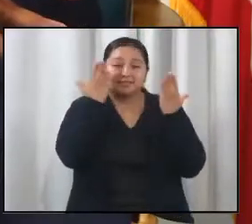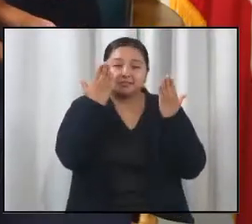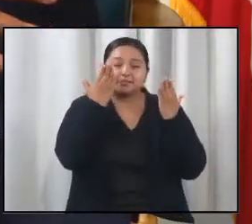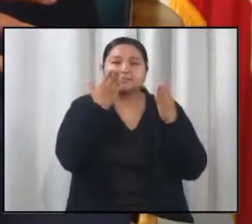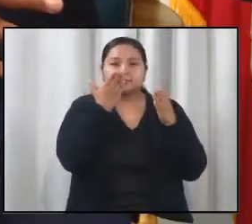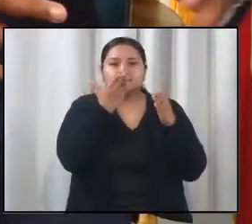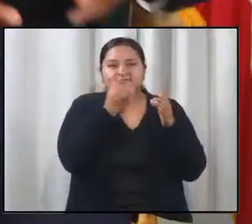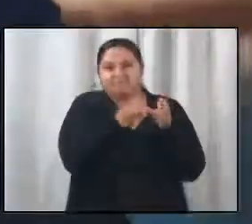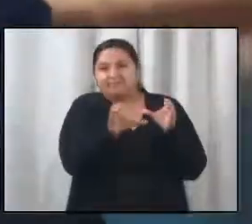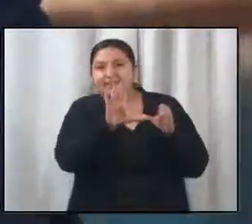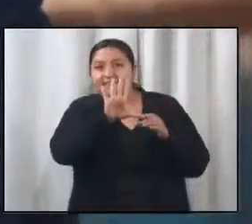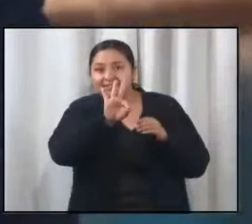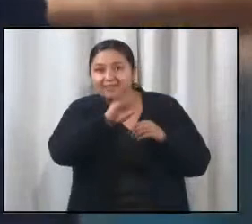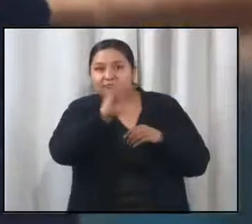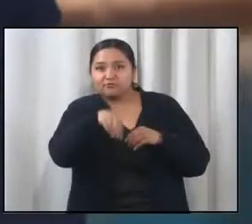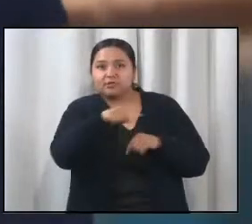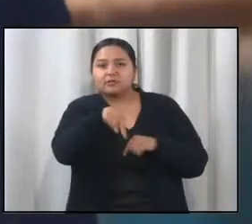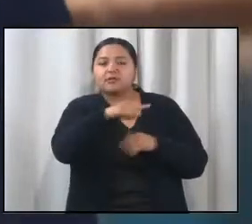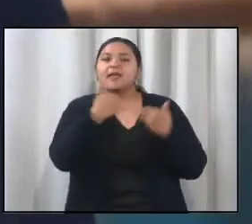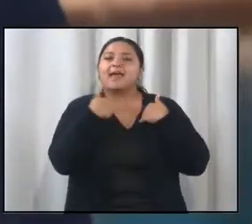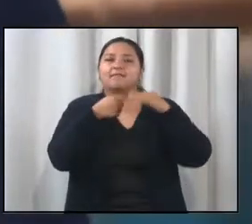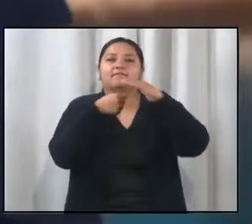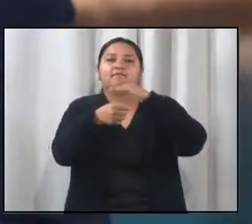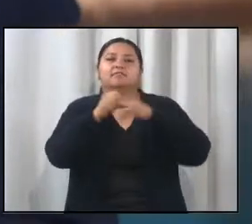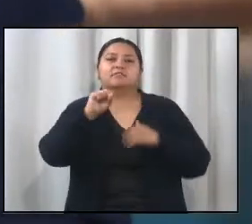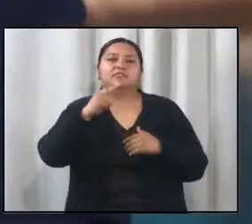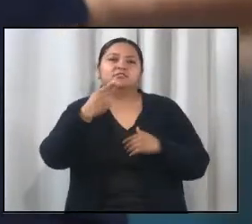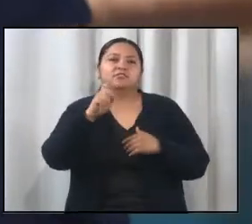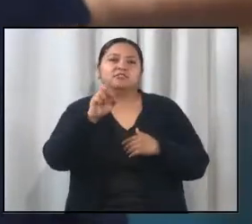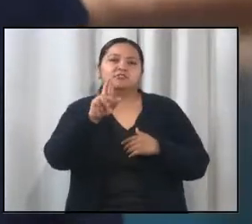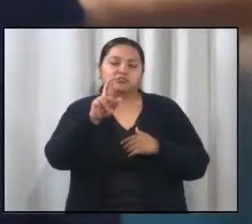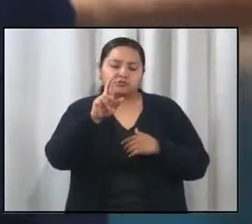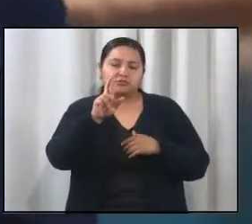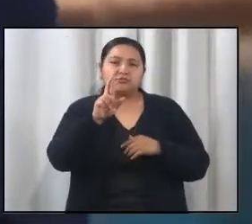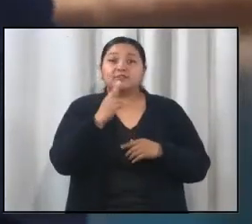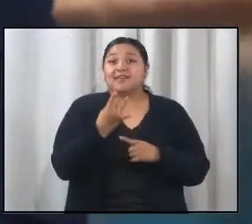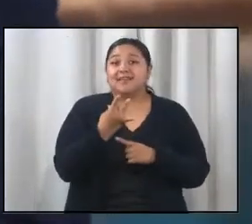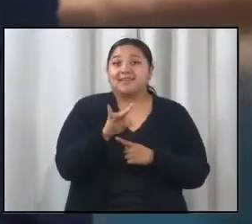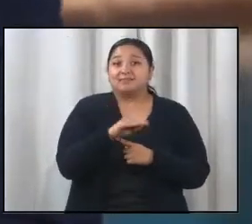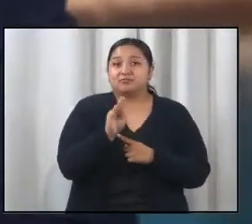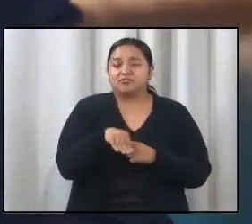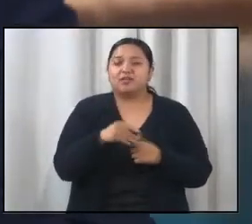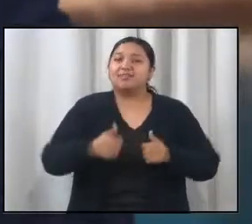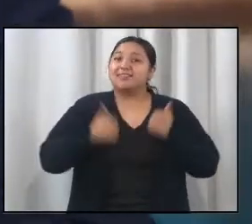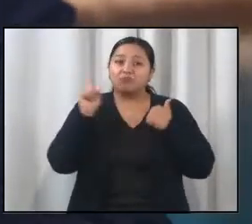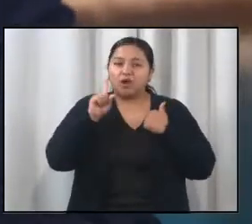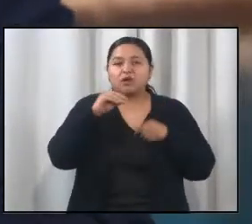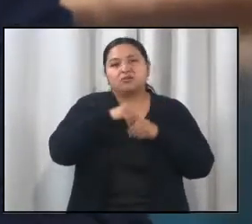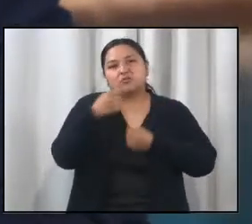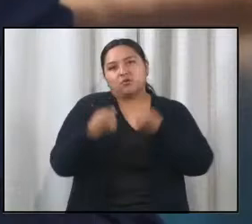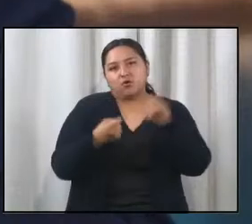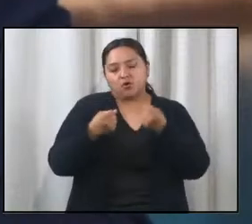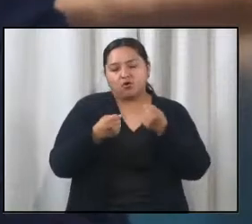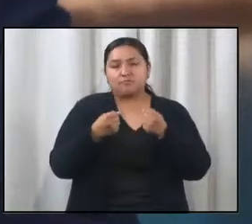homeless individuals are sheltered. 18% are living in a vehicle, and 19% of those